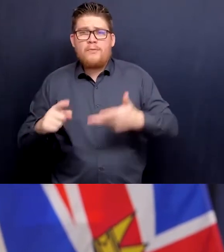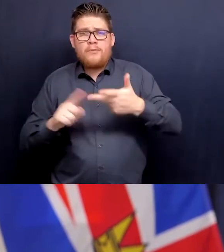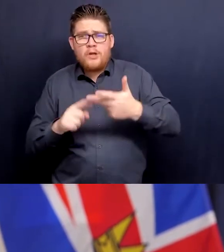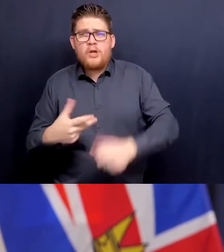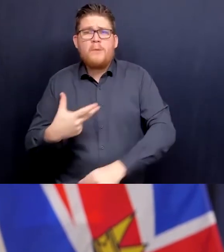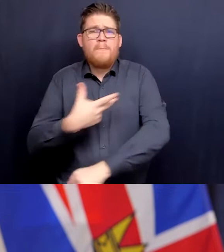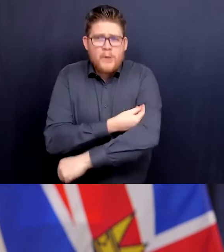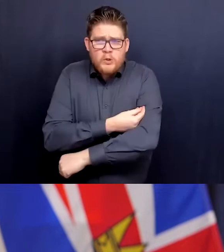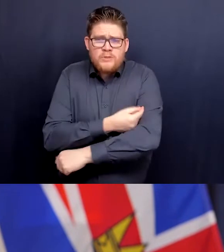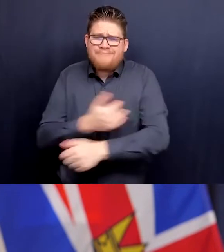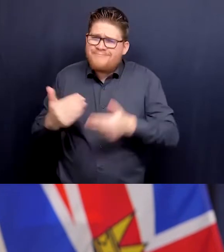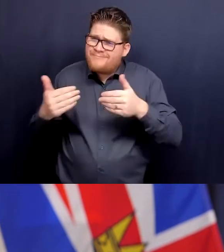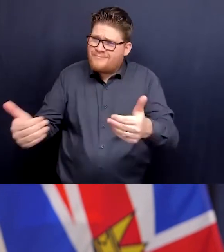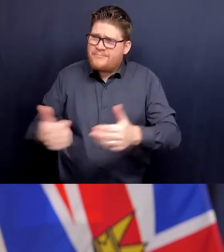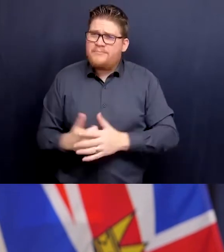Novavax, that's